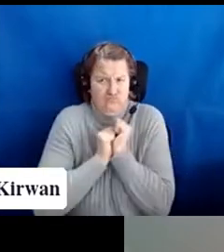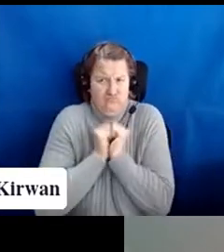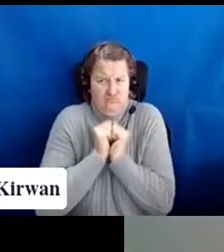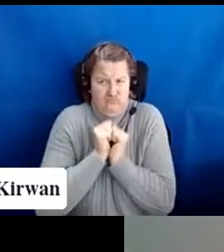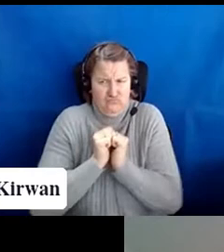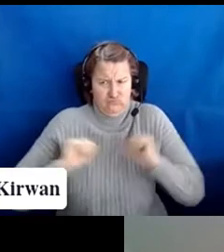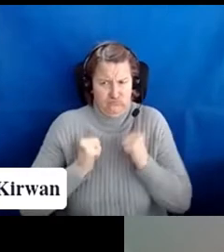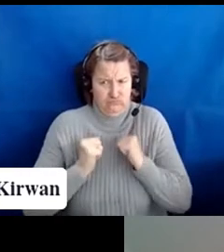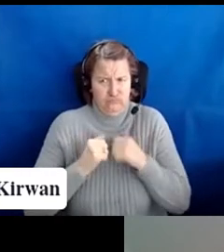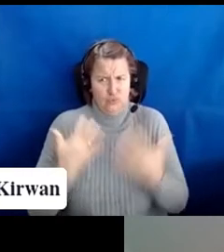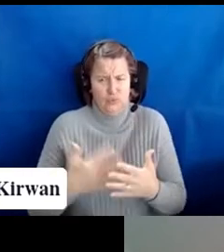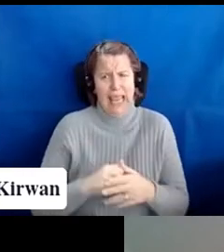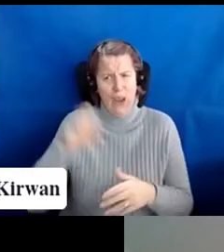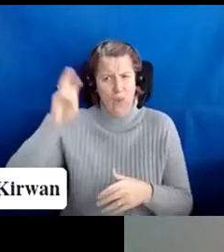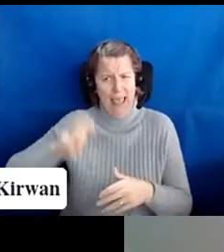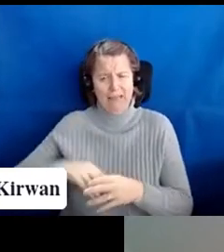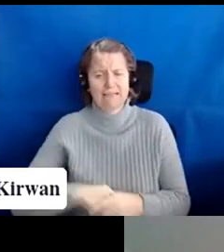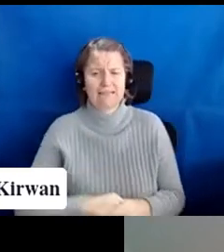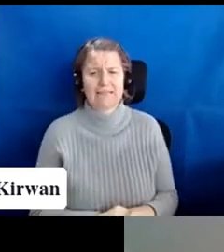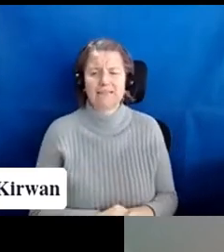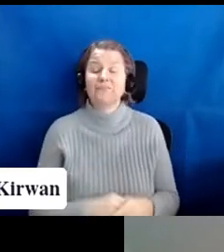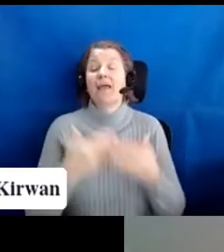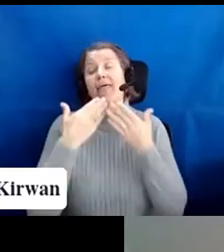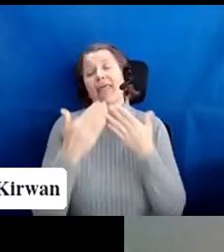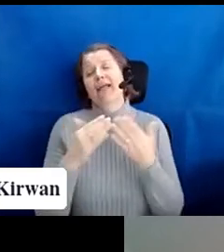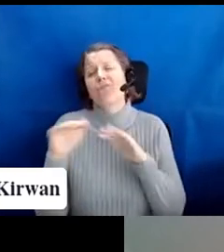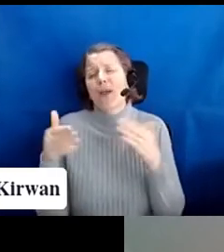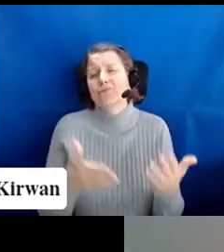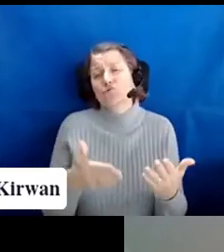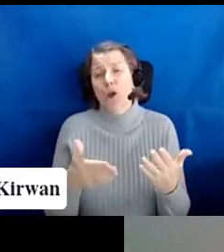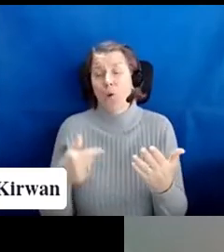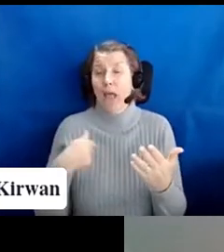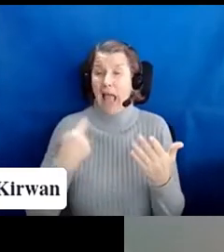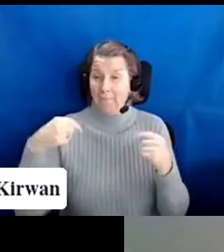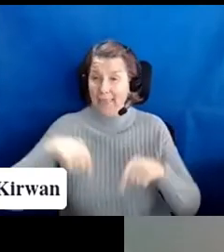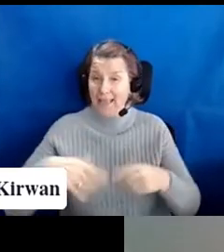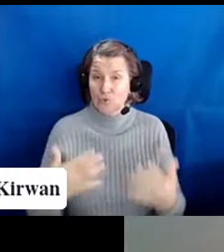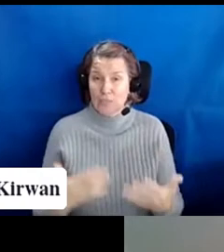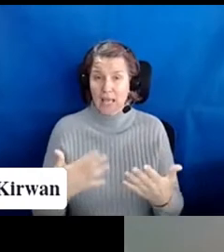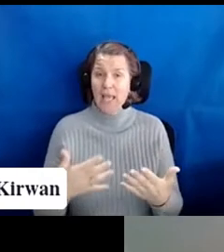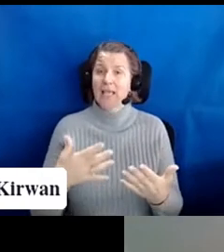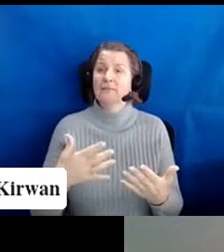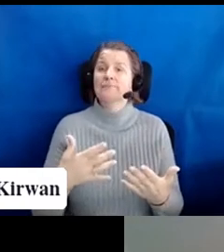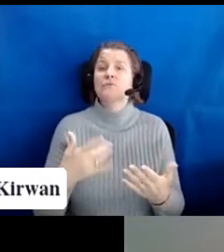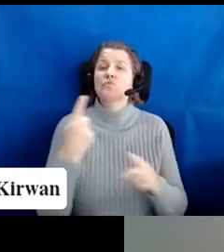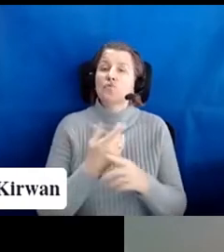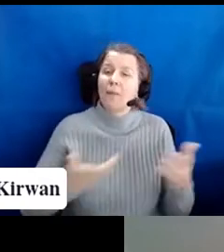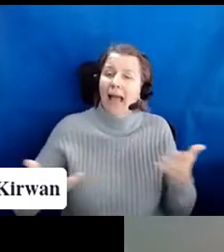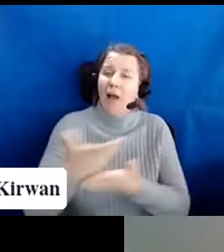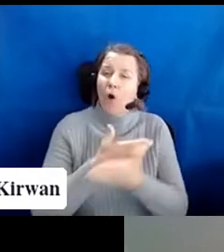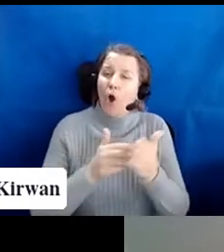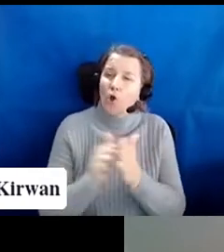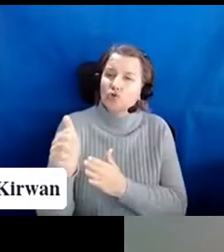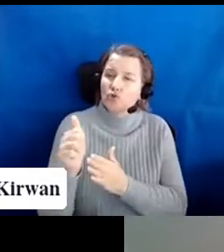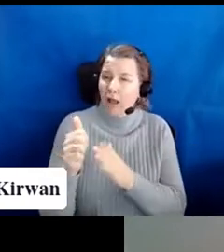day. Thank you very much for the introduction, Donald. I'm here today to speak about the Cultural